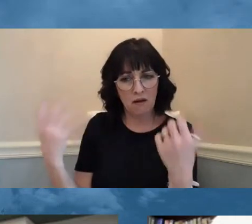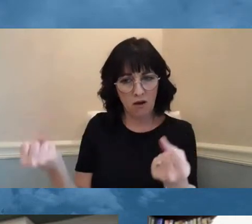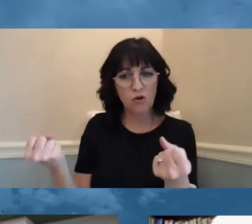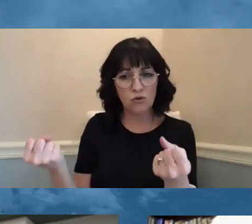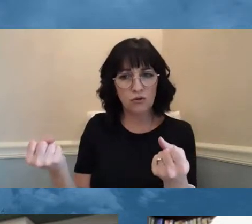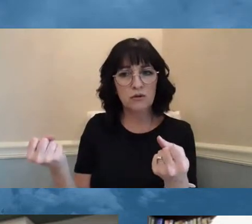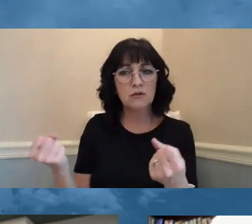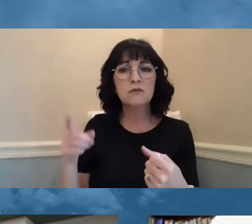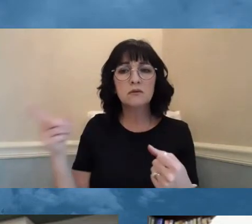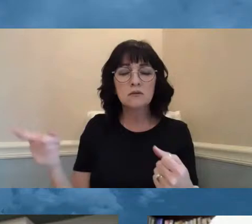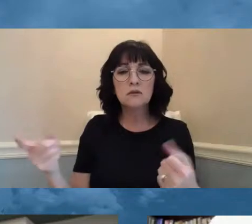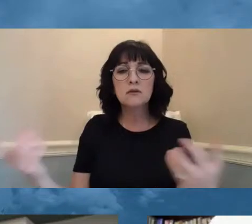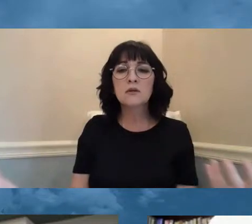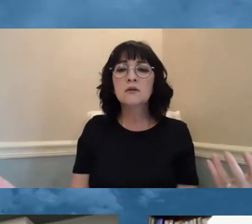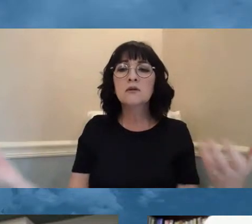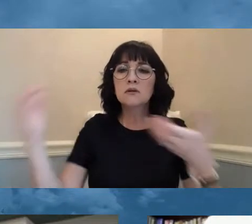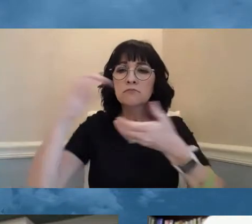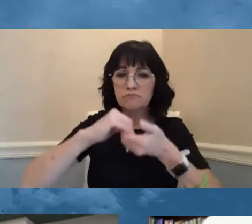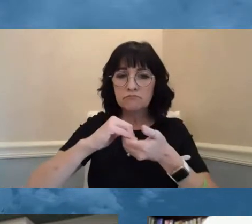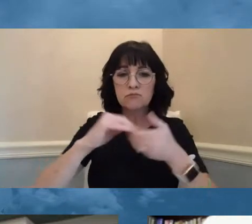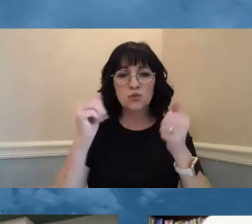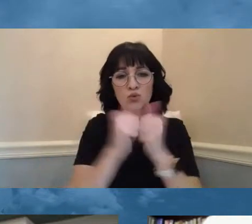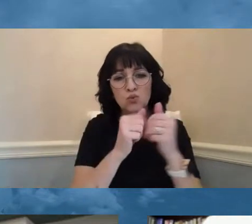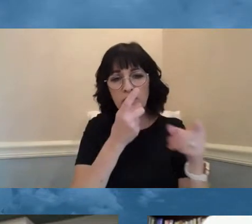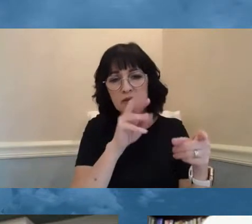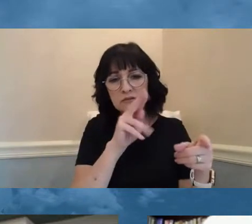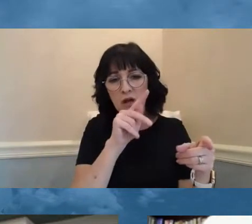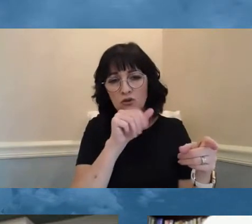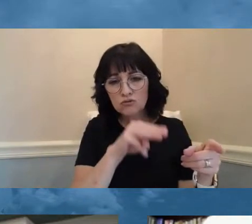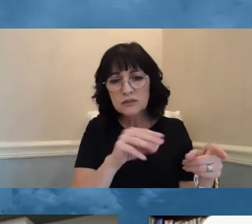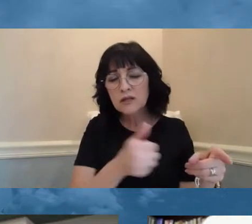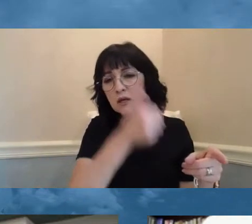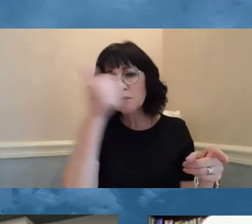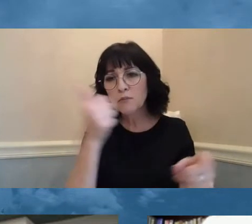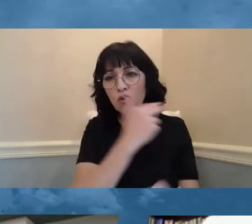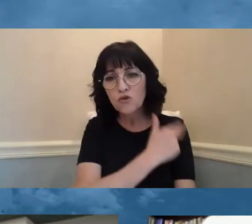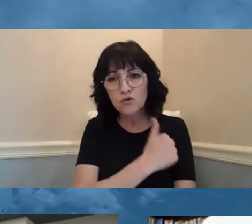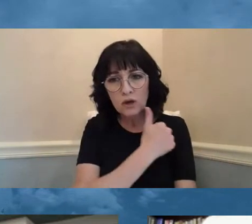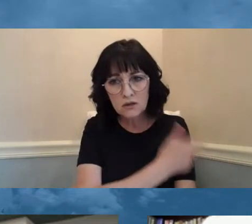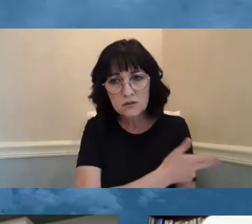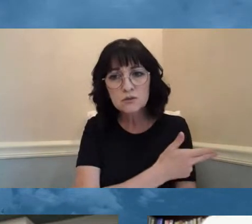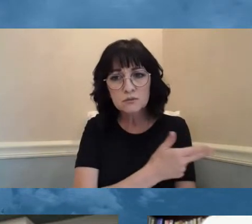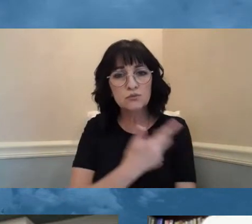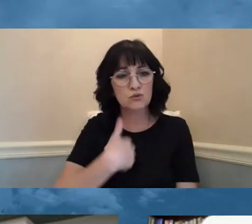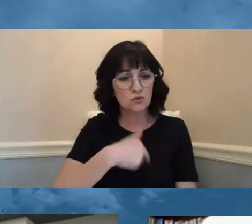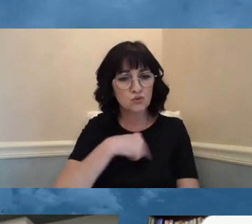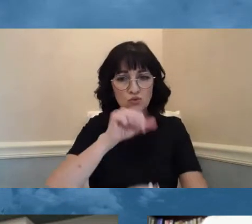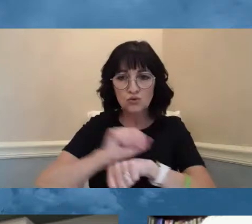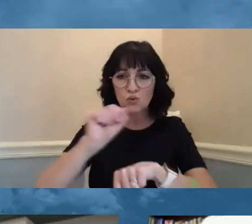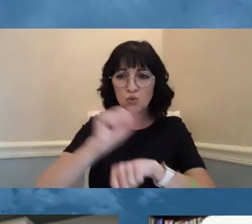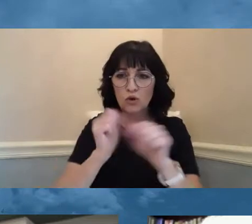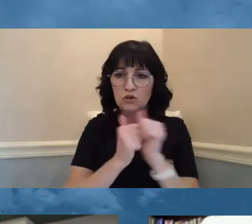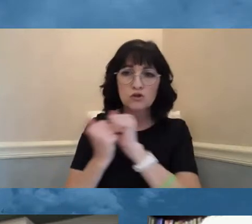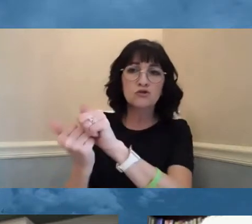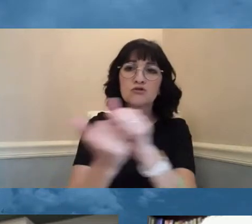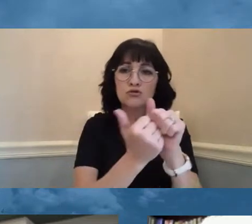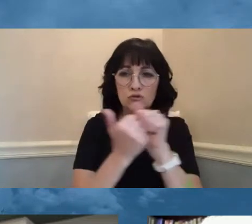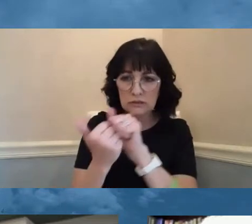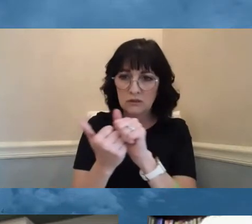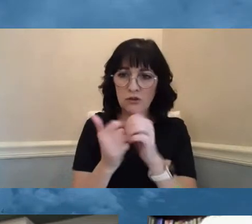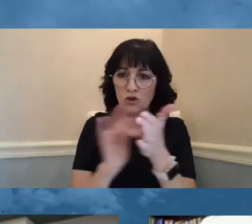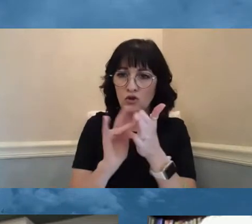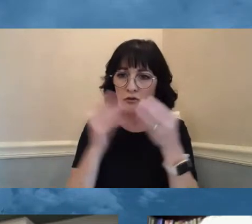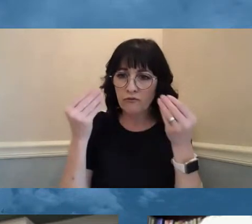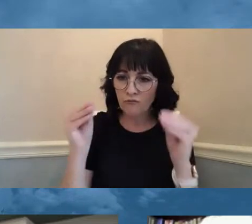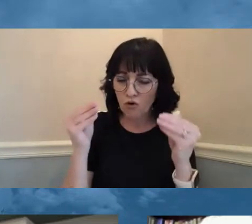like Dr. Tam and the other hospitals in our state, we have been working with our pharmacies. They get a supply directly from the